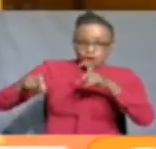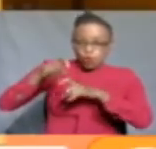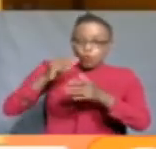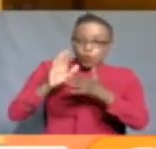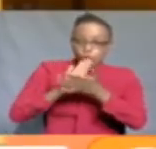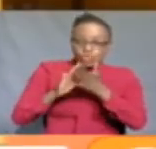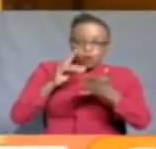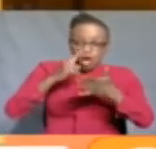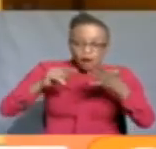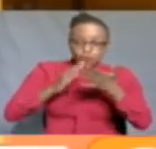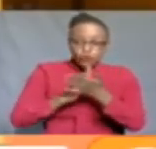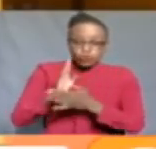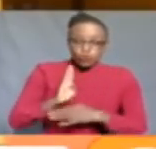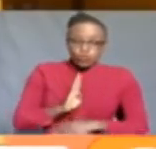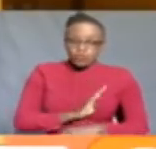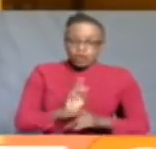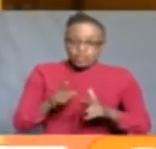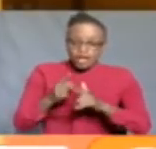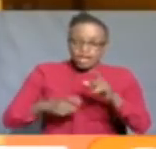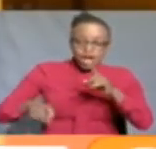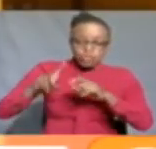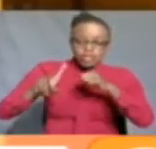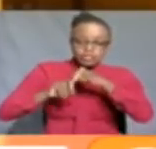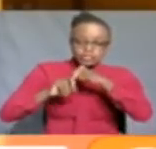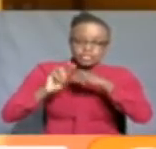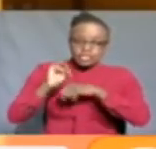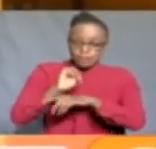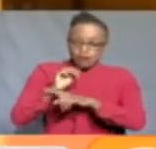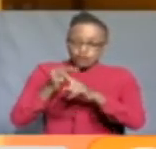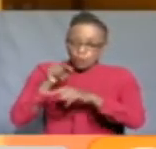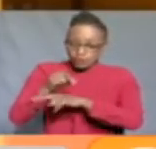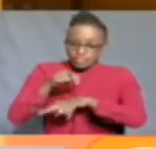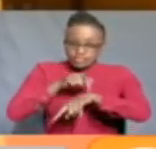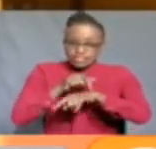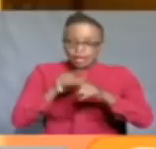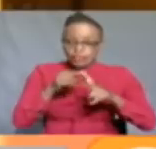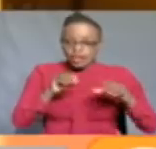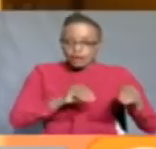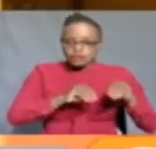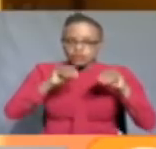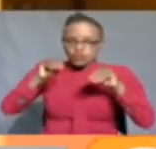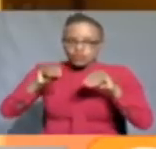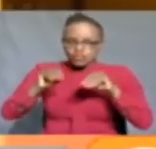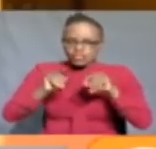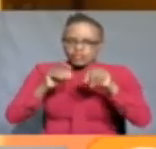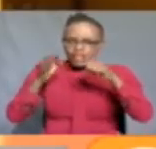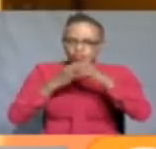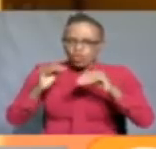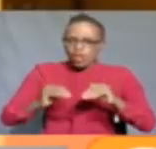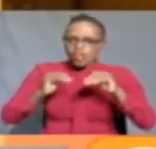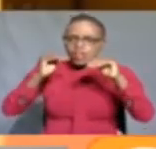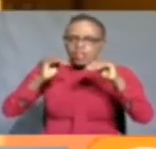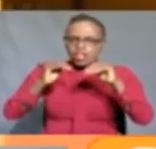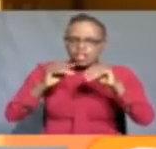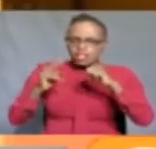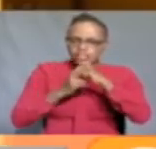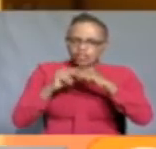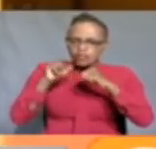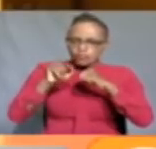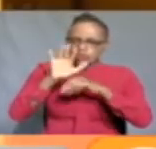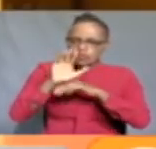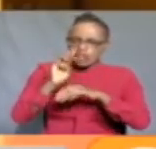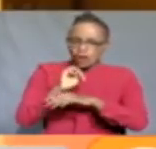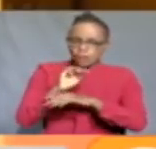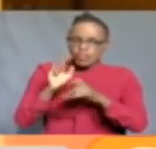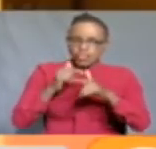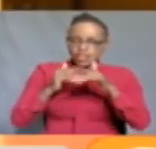approval of the board. It moved to 6 million. From there, he moved it to 8 million. He actually moved it to 7.5